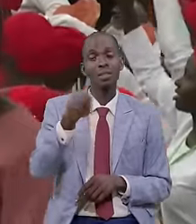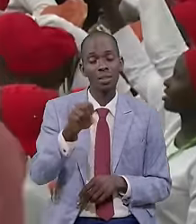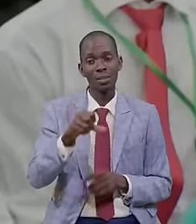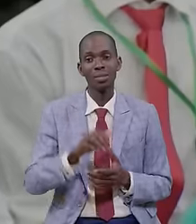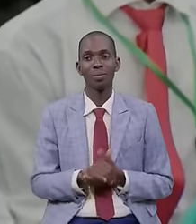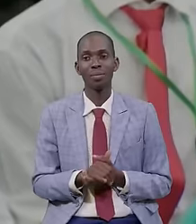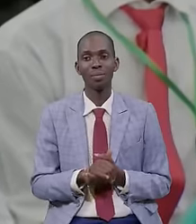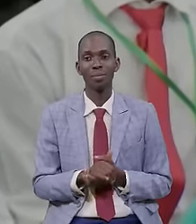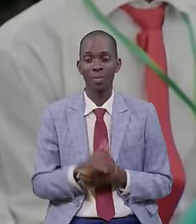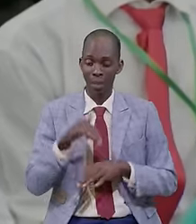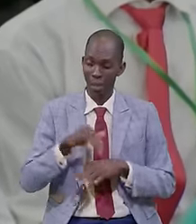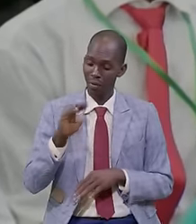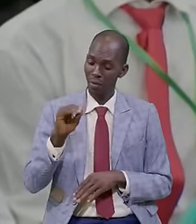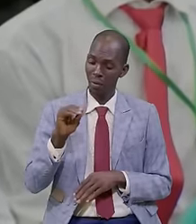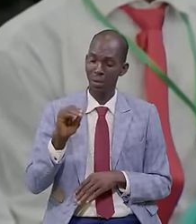at 50,